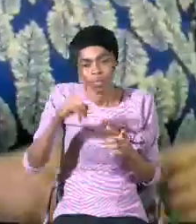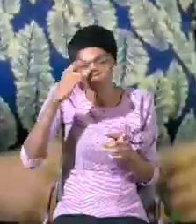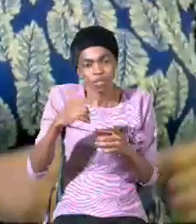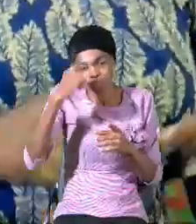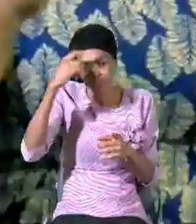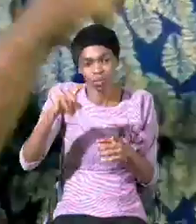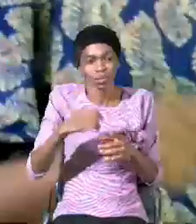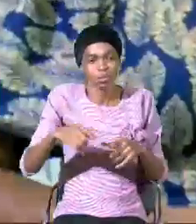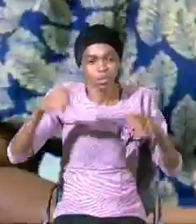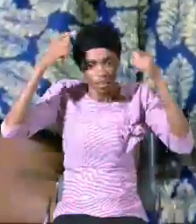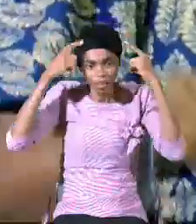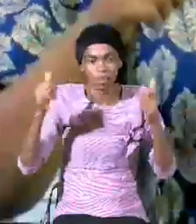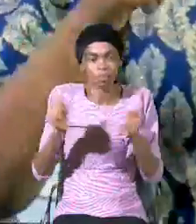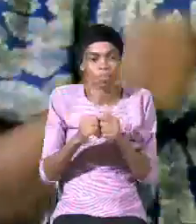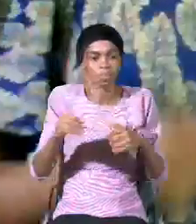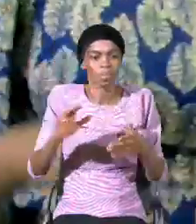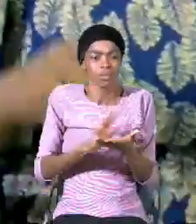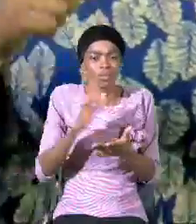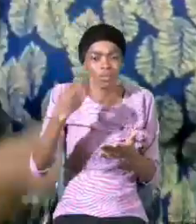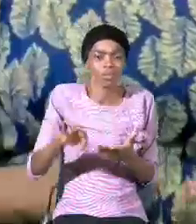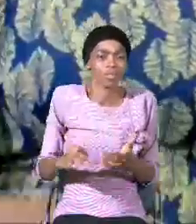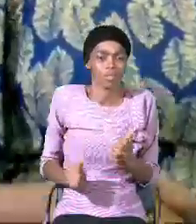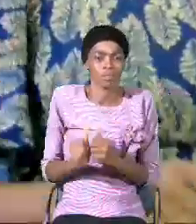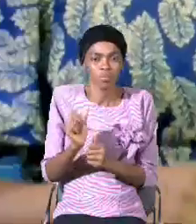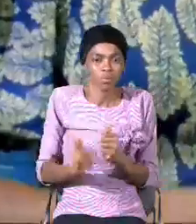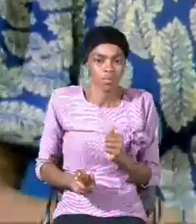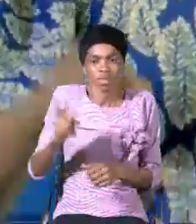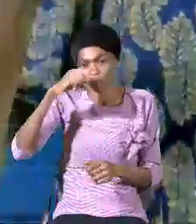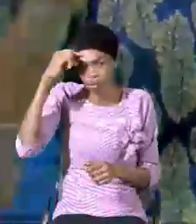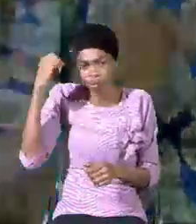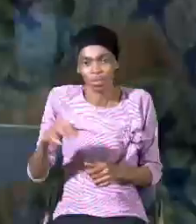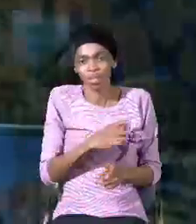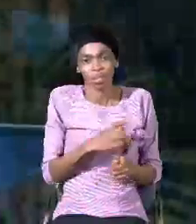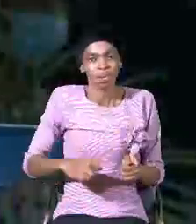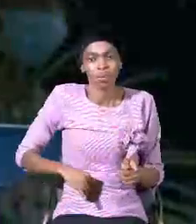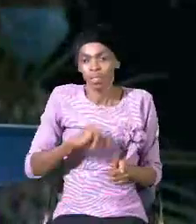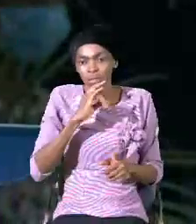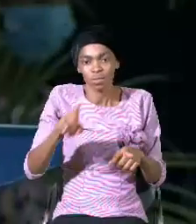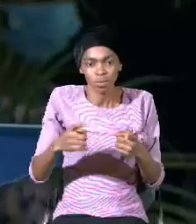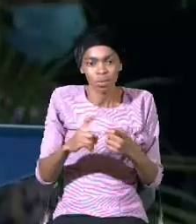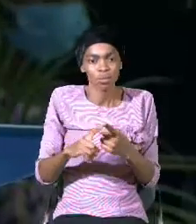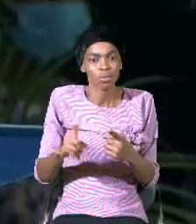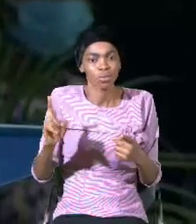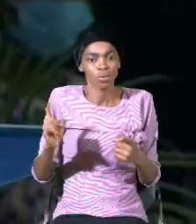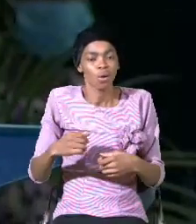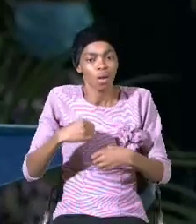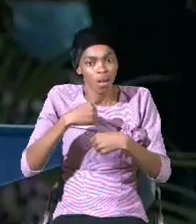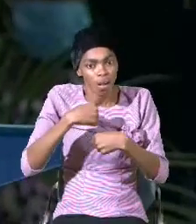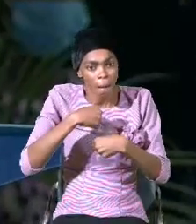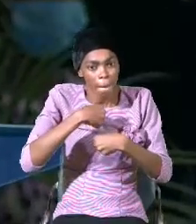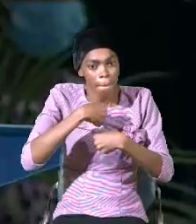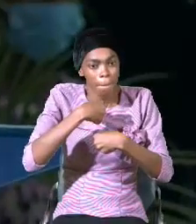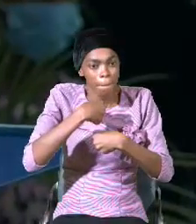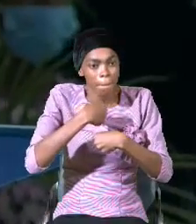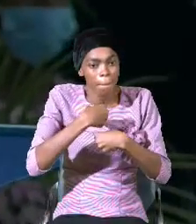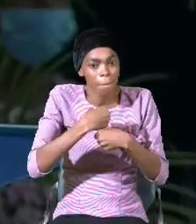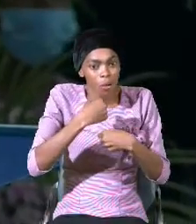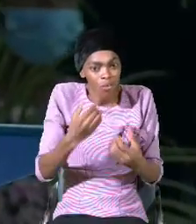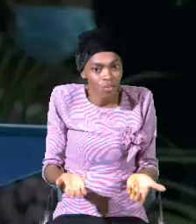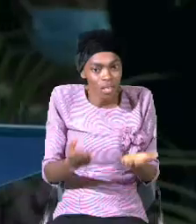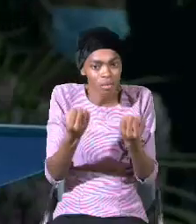Begin to commit yourself to God's hand, because the Lord is going to lift many from the miry clay into